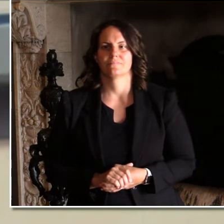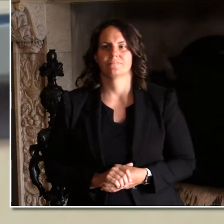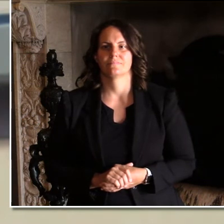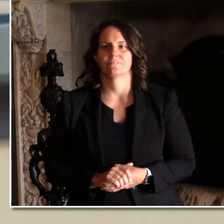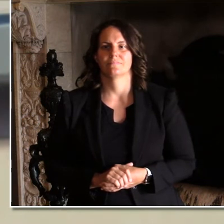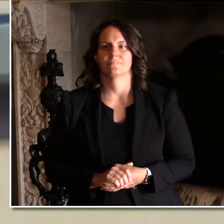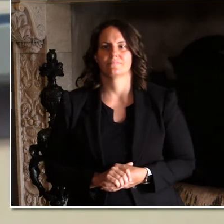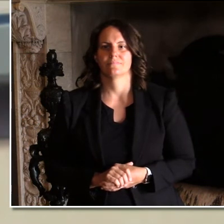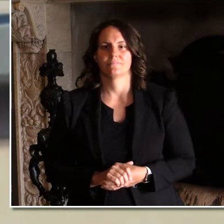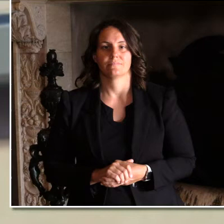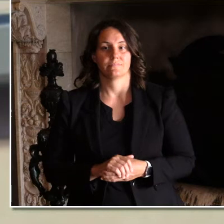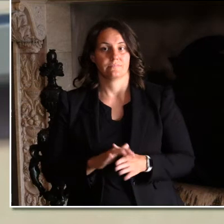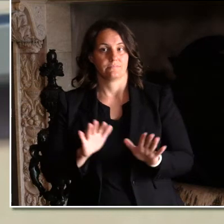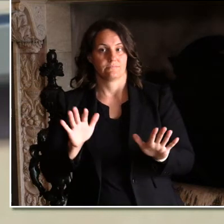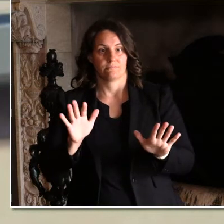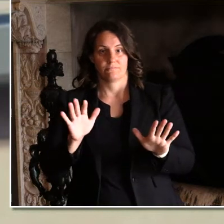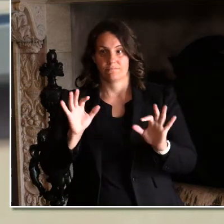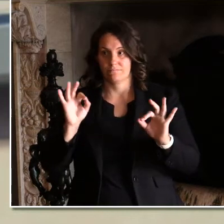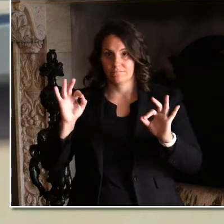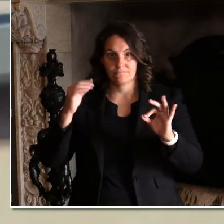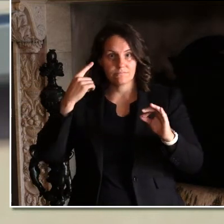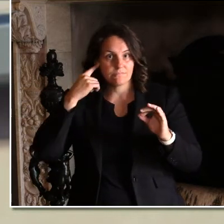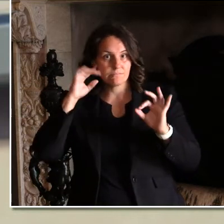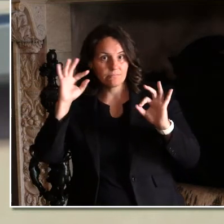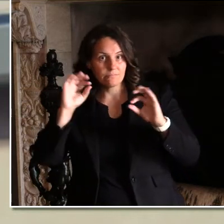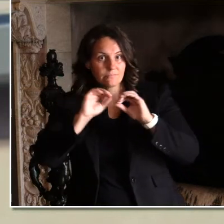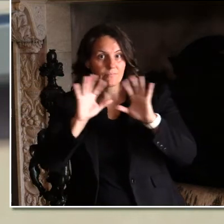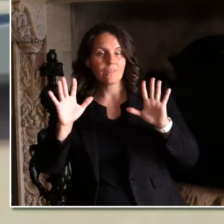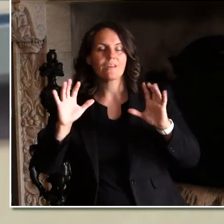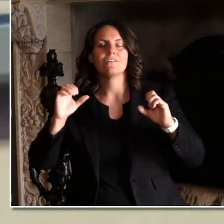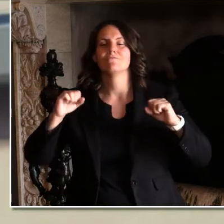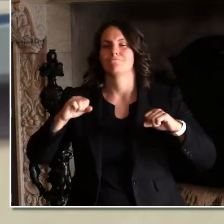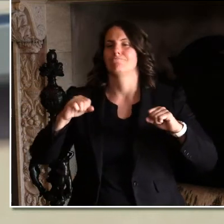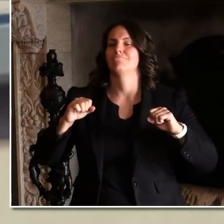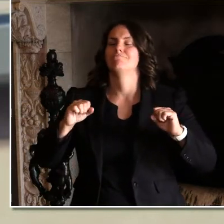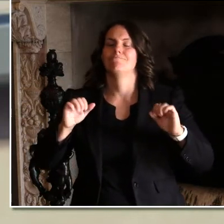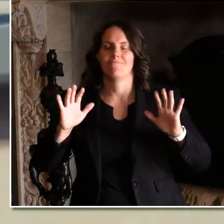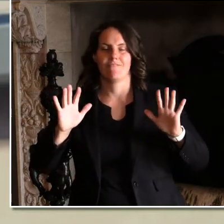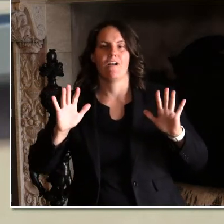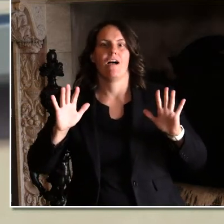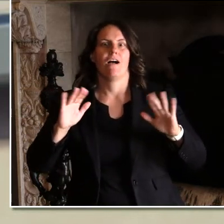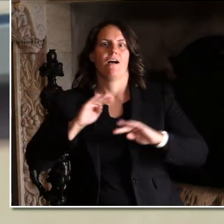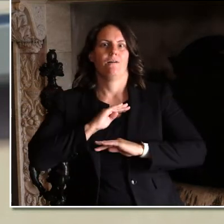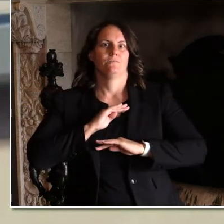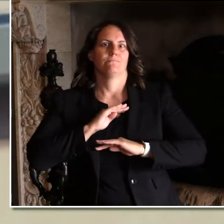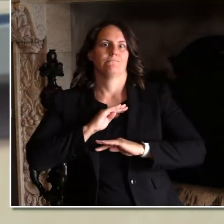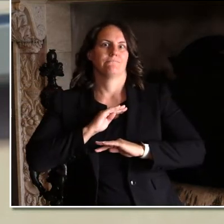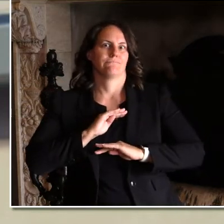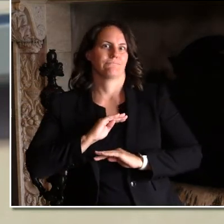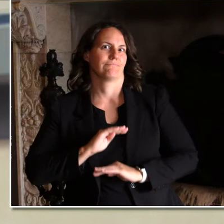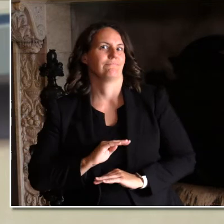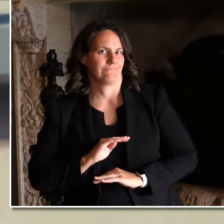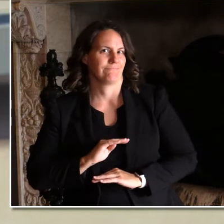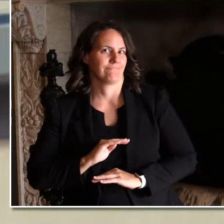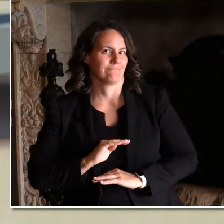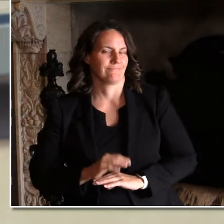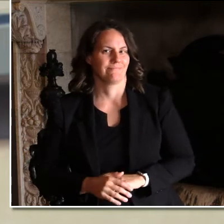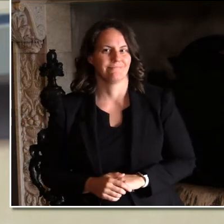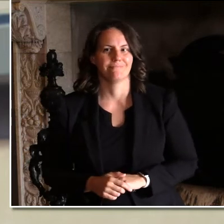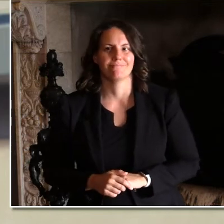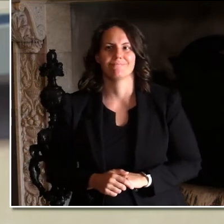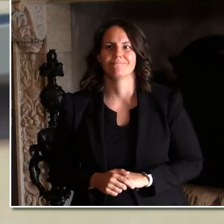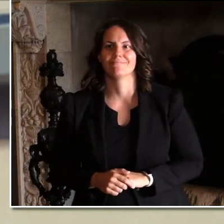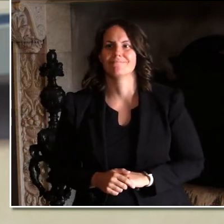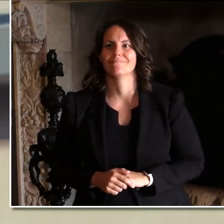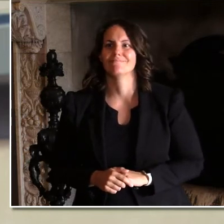Okay, how about now? Looks. Oh, I see. Getting a head nod. I see Stephanie nodding her head. That's a good sign. All right, I think